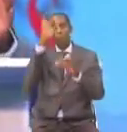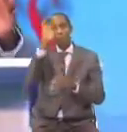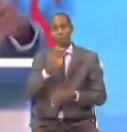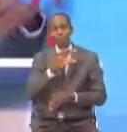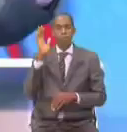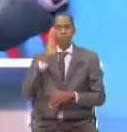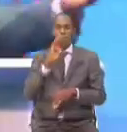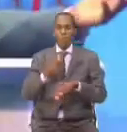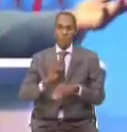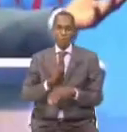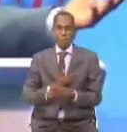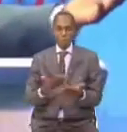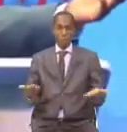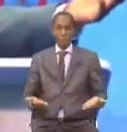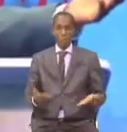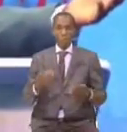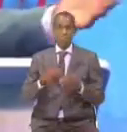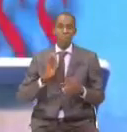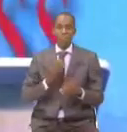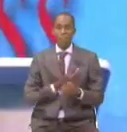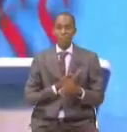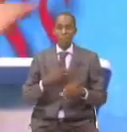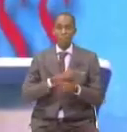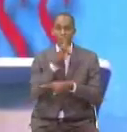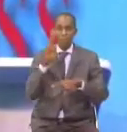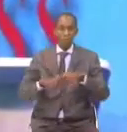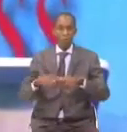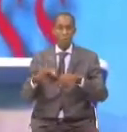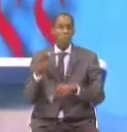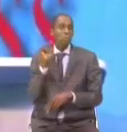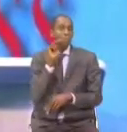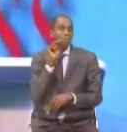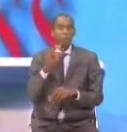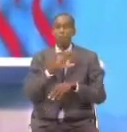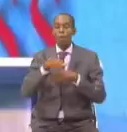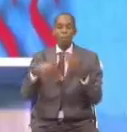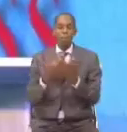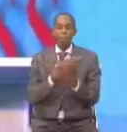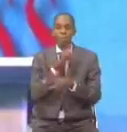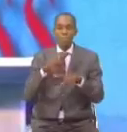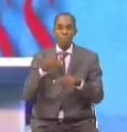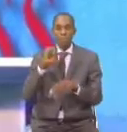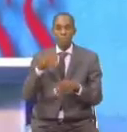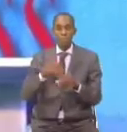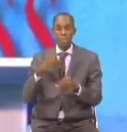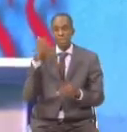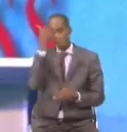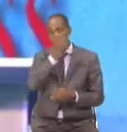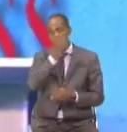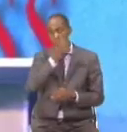here in our nation, Nigeria, all the nations of Africa, all the nations